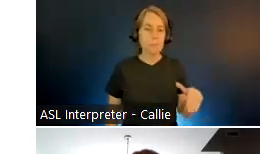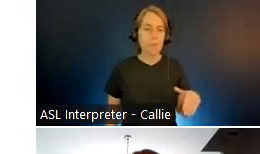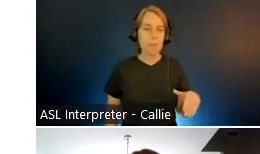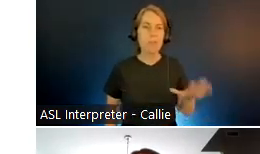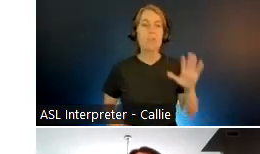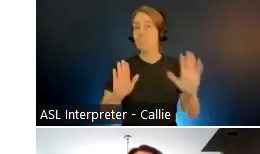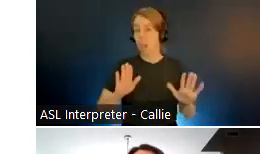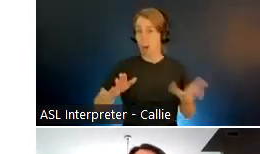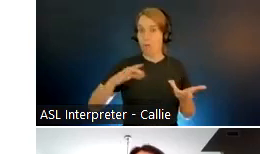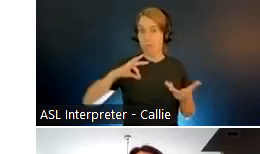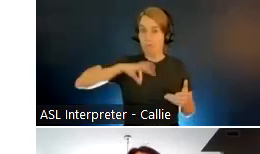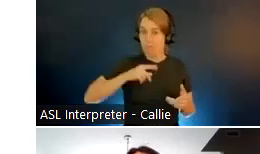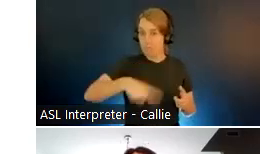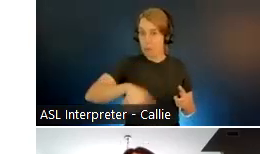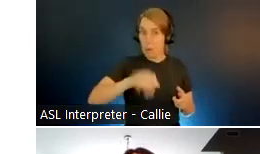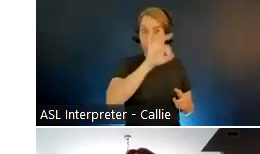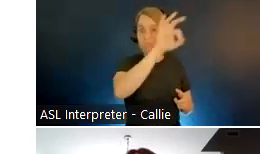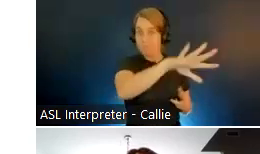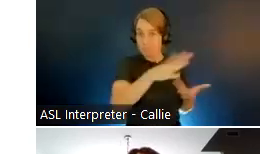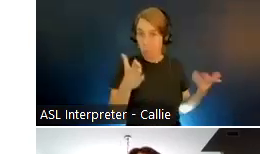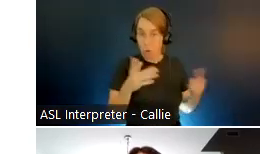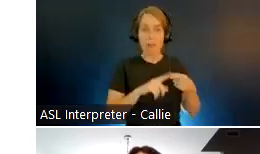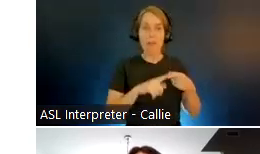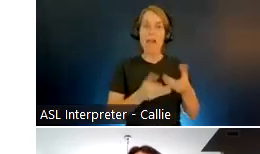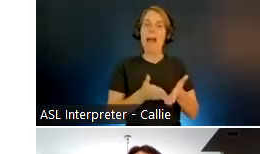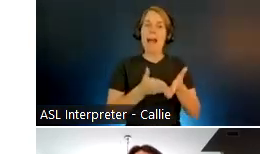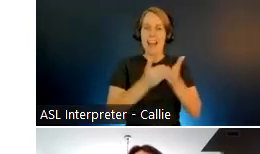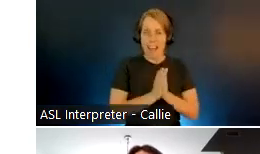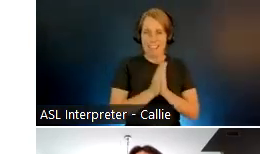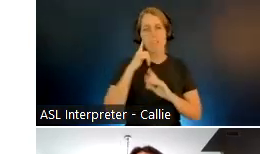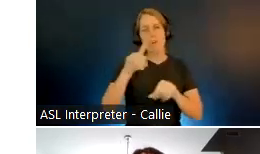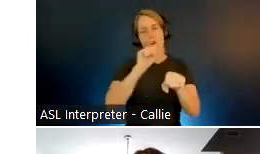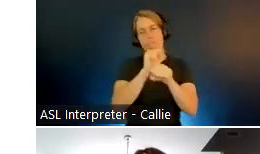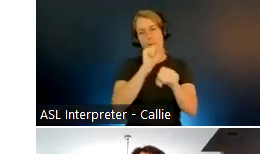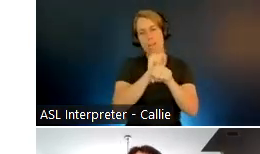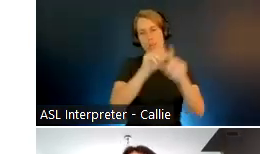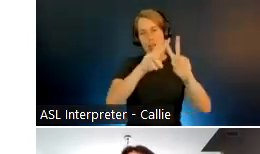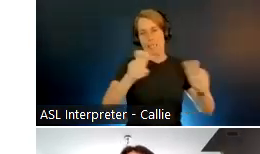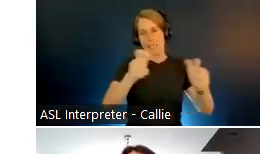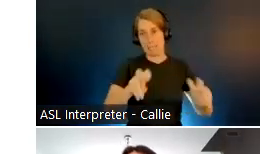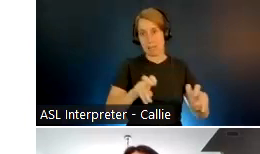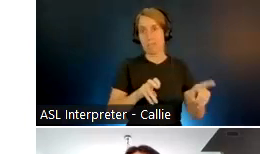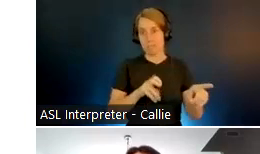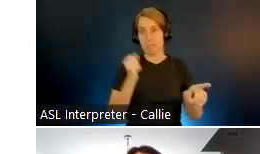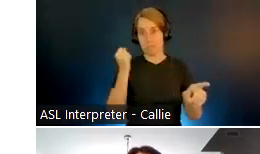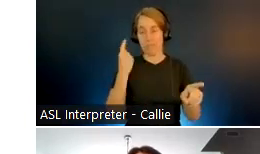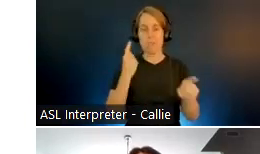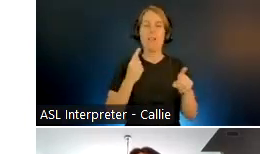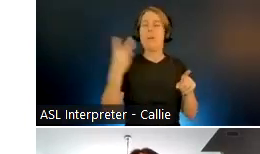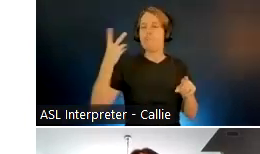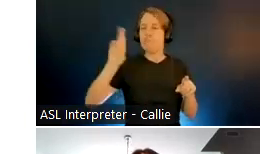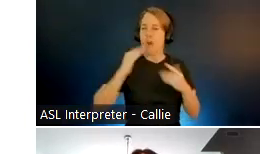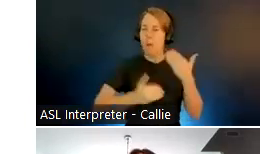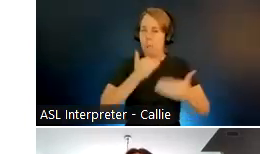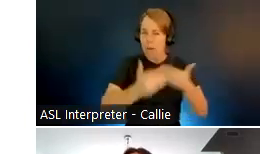assessment. If you actually go through the process of applying for voc rehab services, first you're going to go through the eligibility